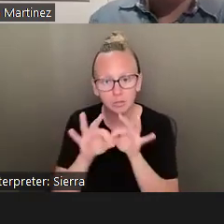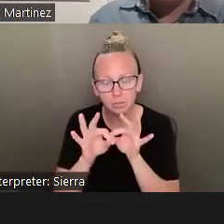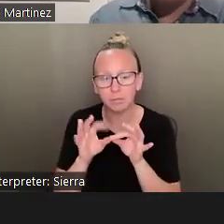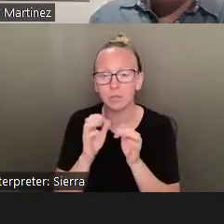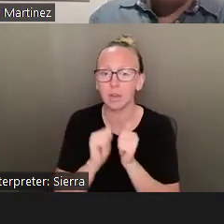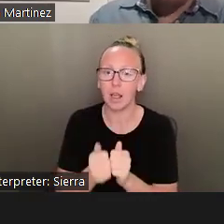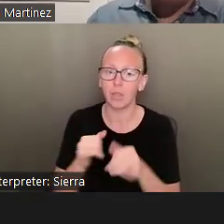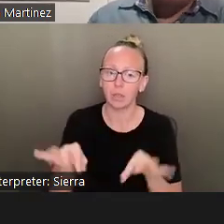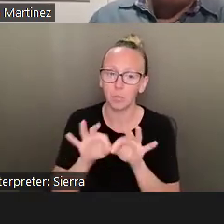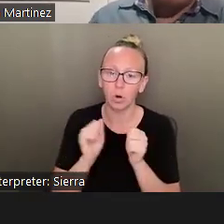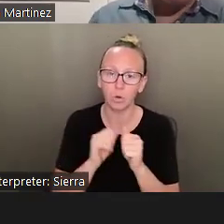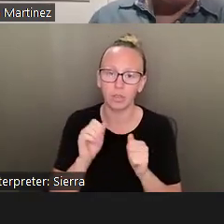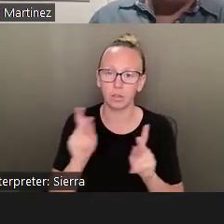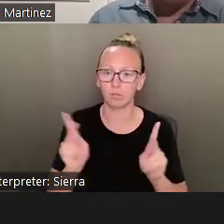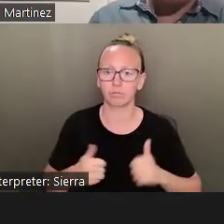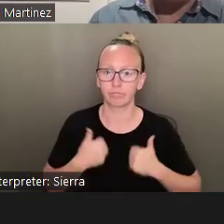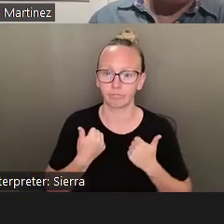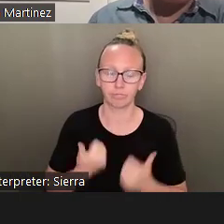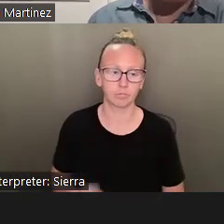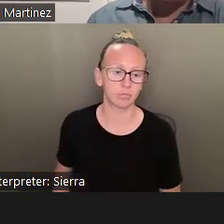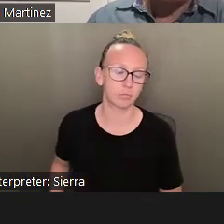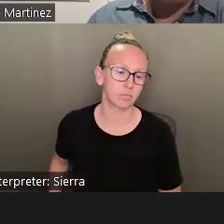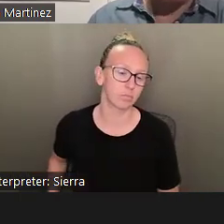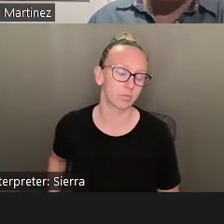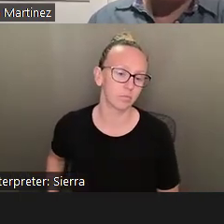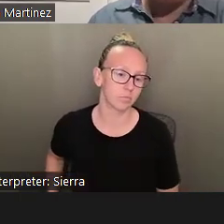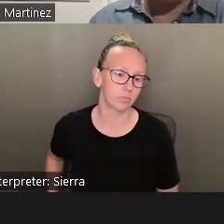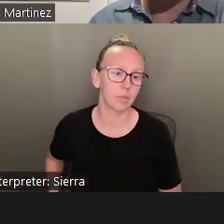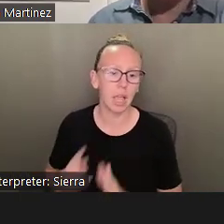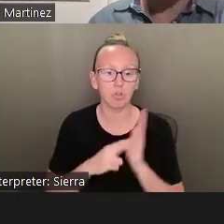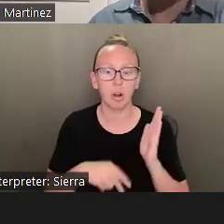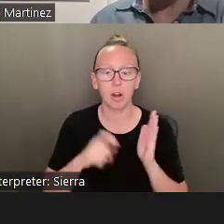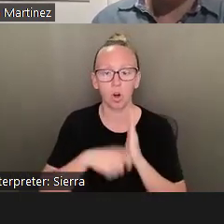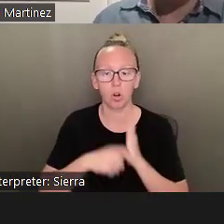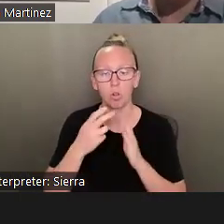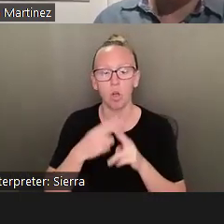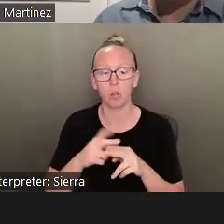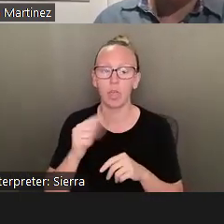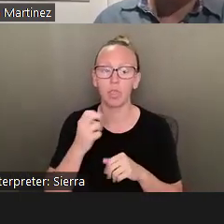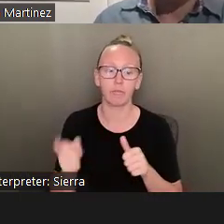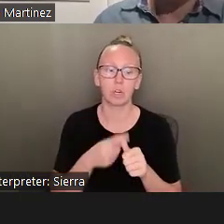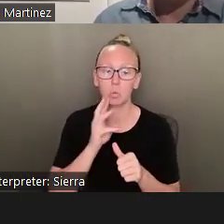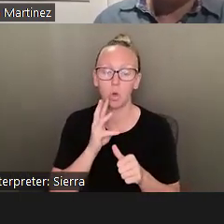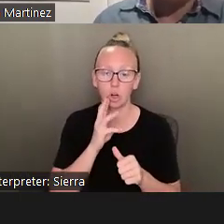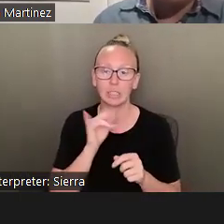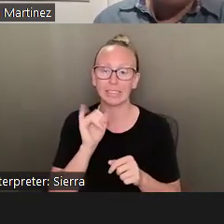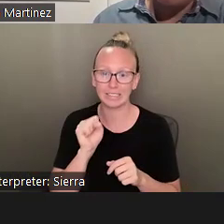civilization. I read an article called "The First Water is the Body" by Natalie Diaz.